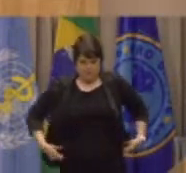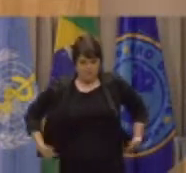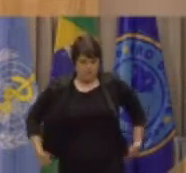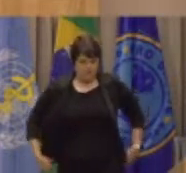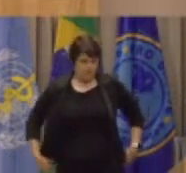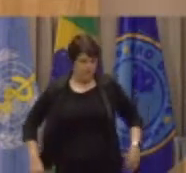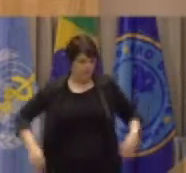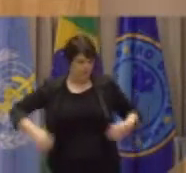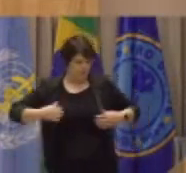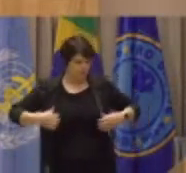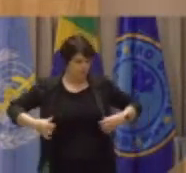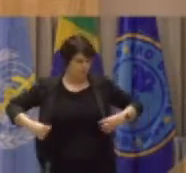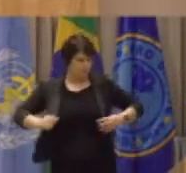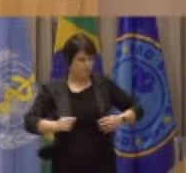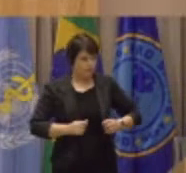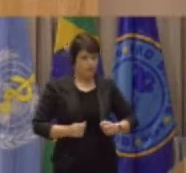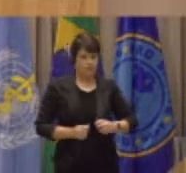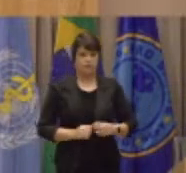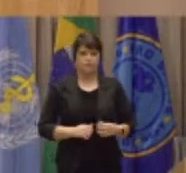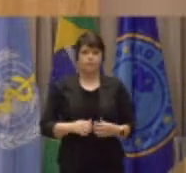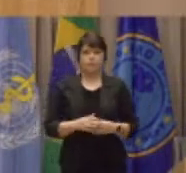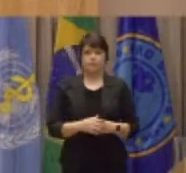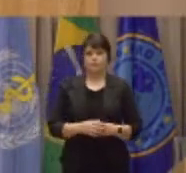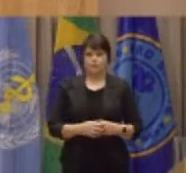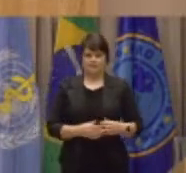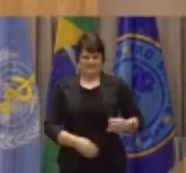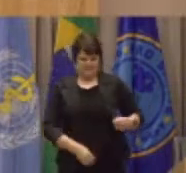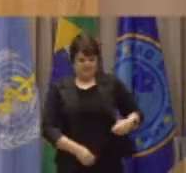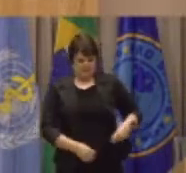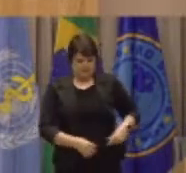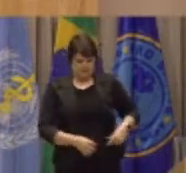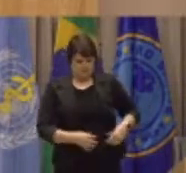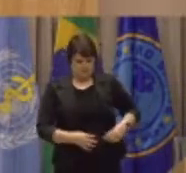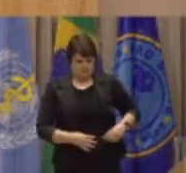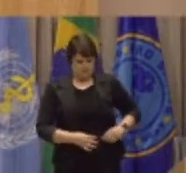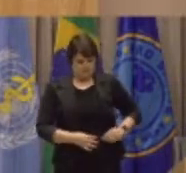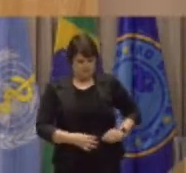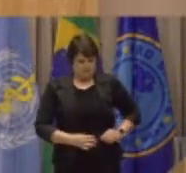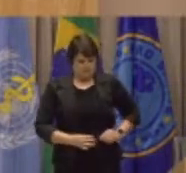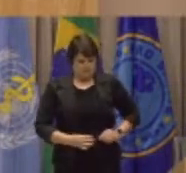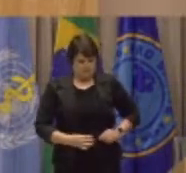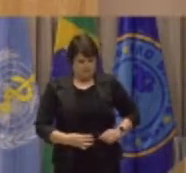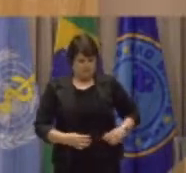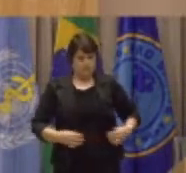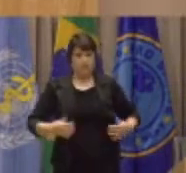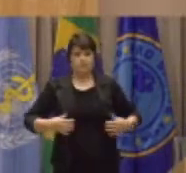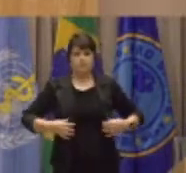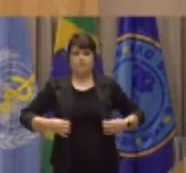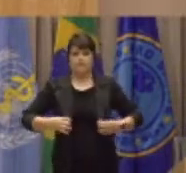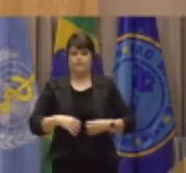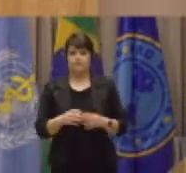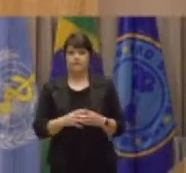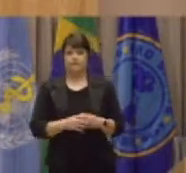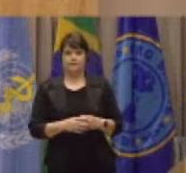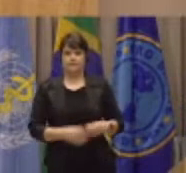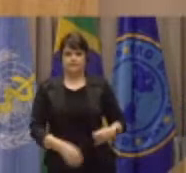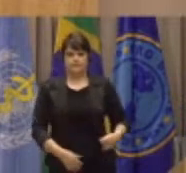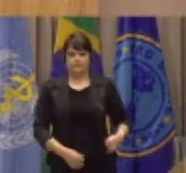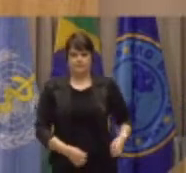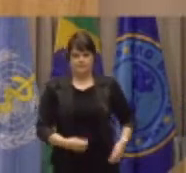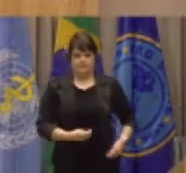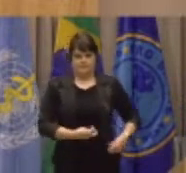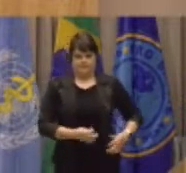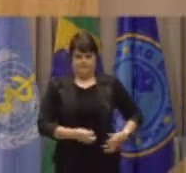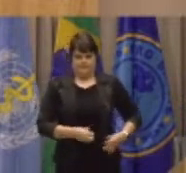SUS information systems, challenges, and lessons learned to generate knowledge about COVID-19 and post-COVID-19. So I would